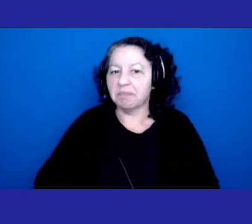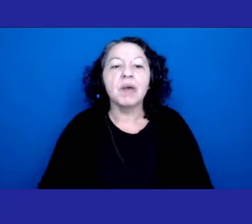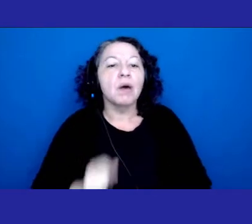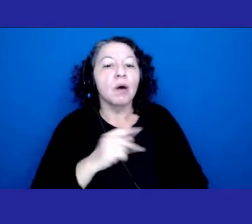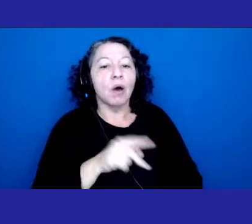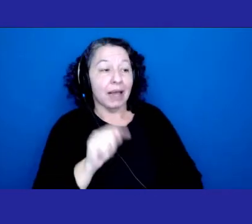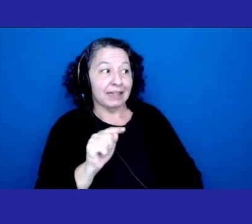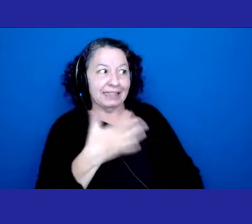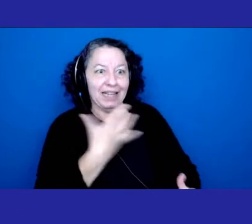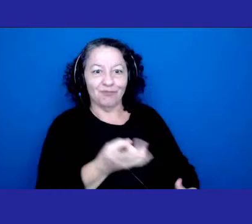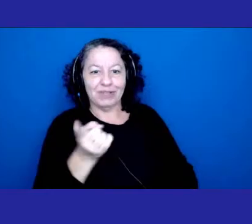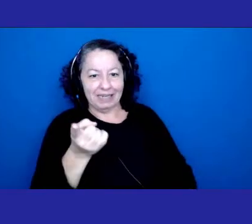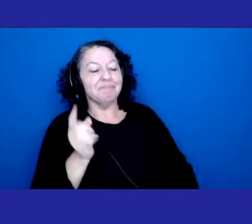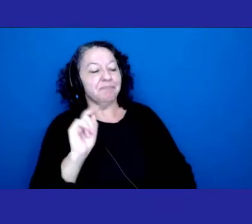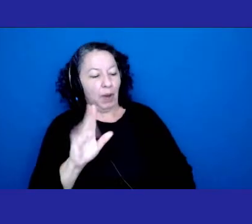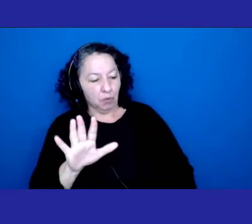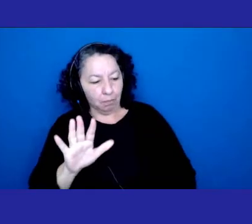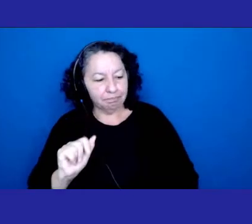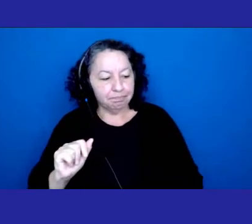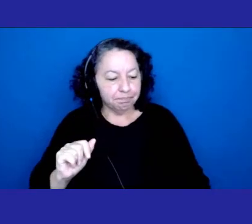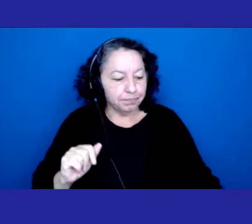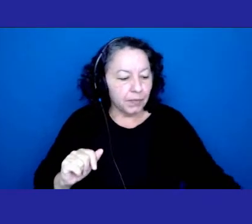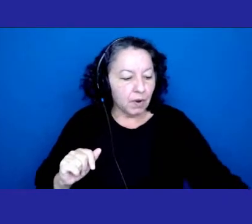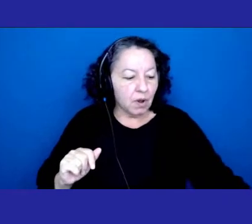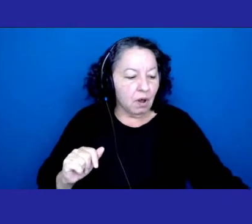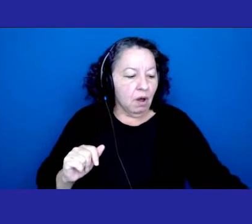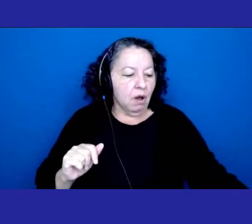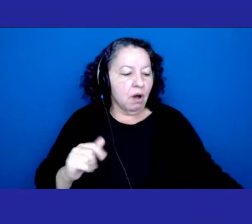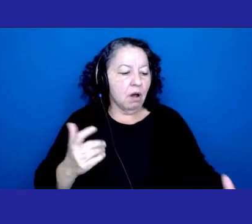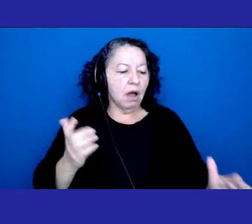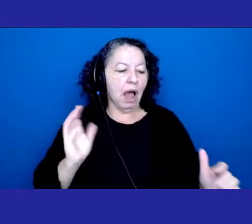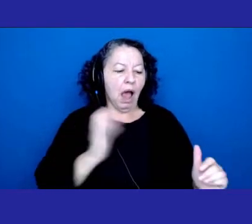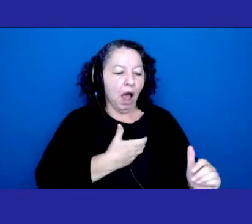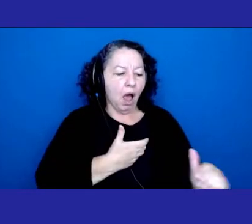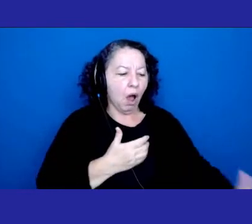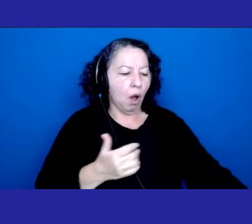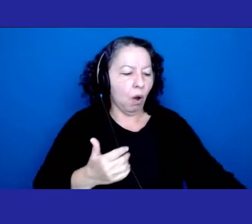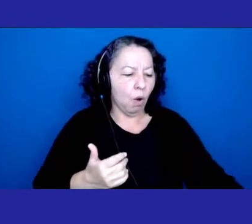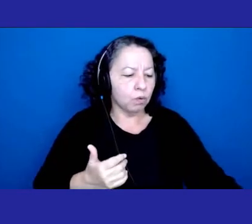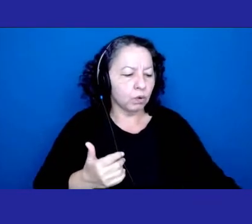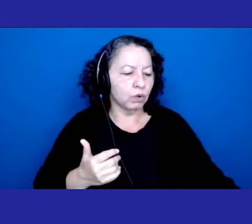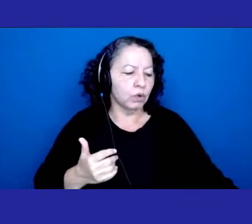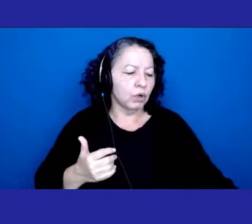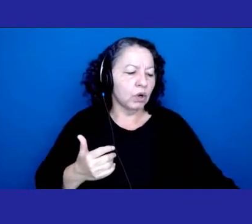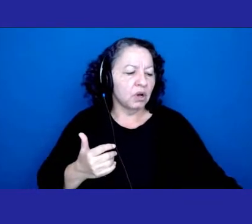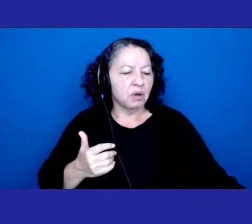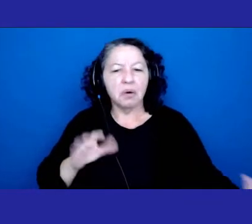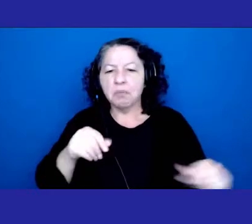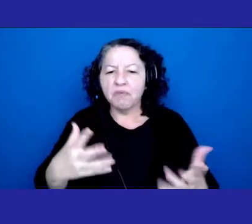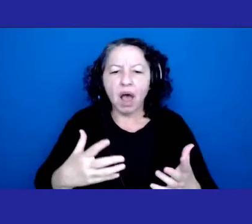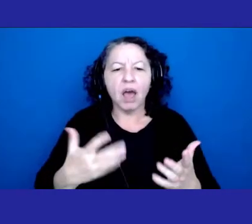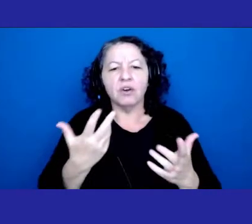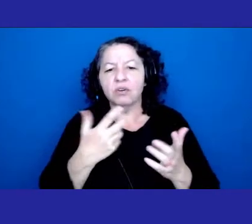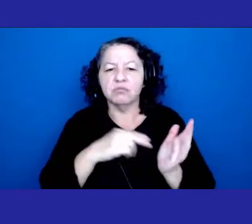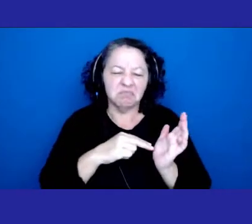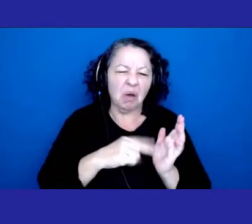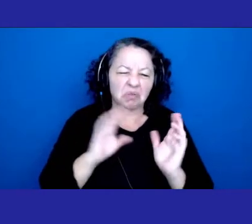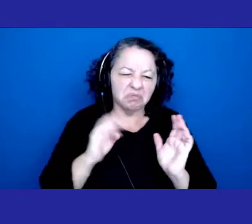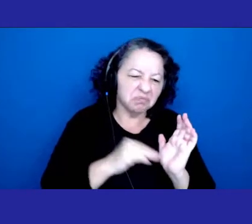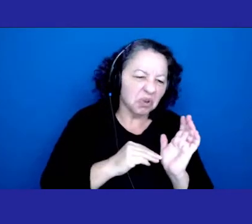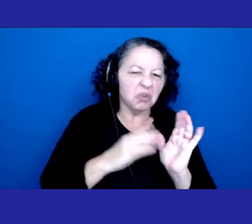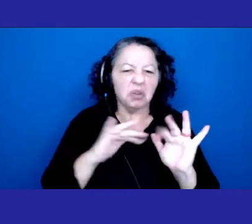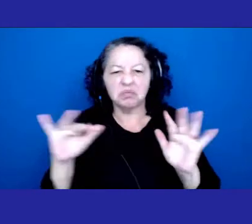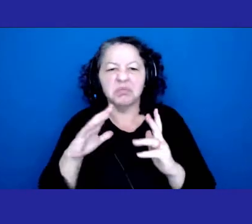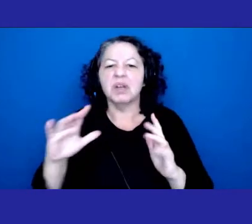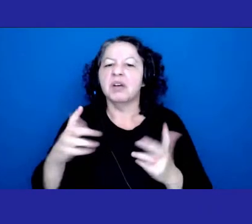interesting. So getting our providers, nurses, anybody to come to ongoing training has always been tough. We've done a good job of getting